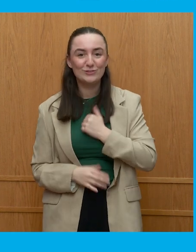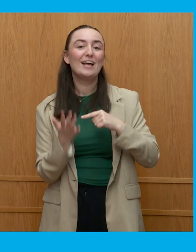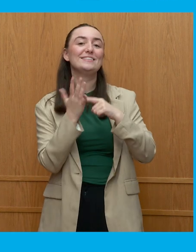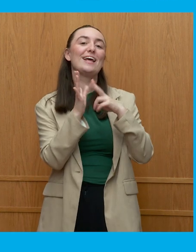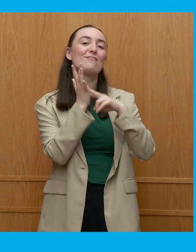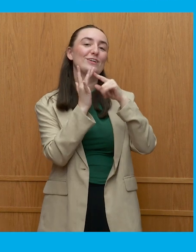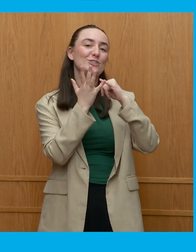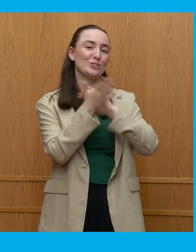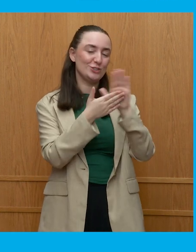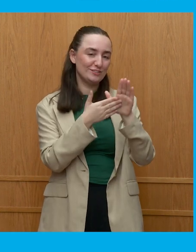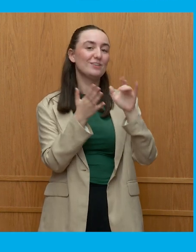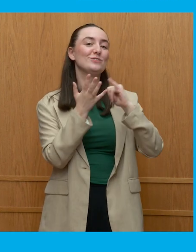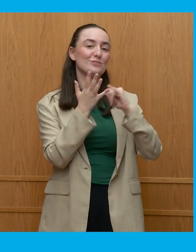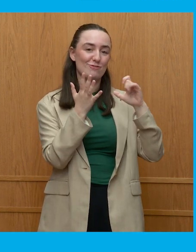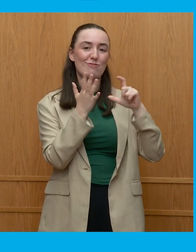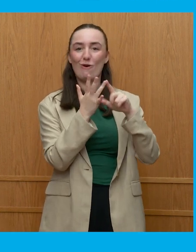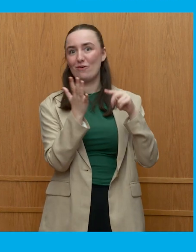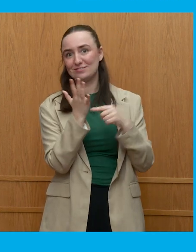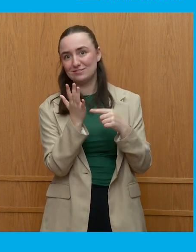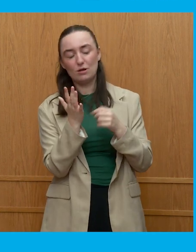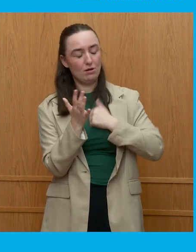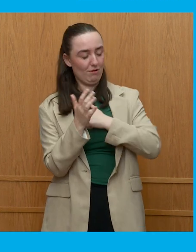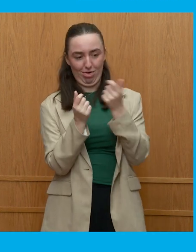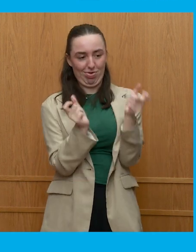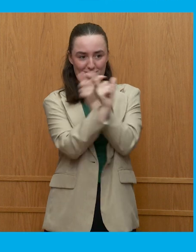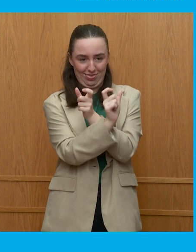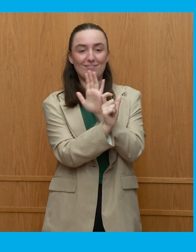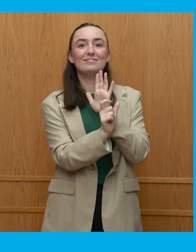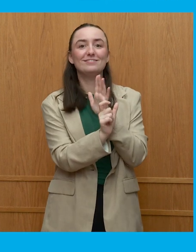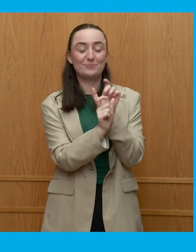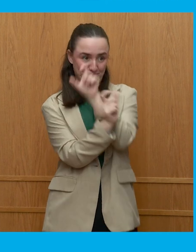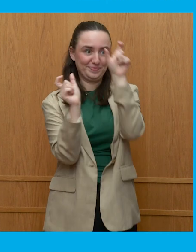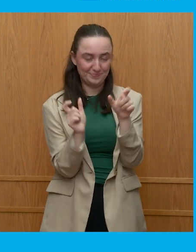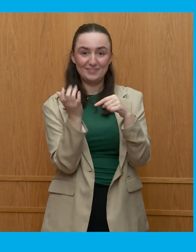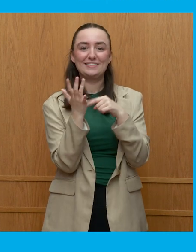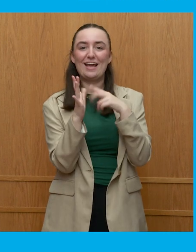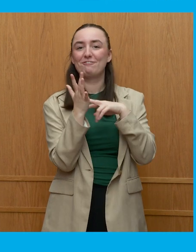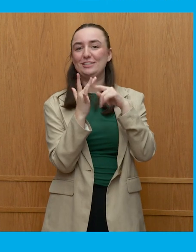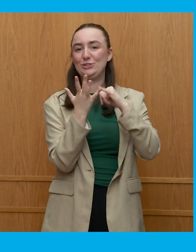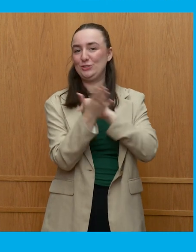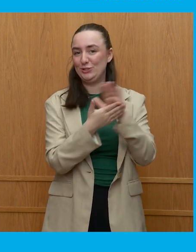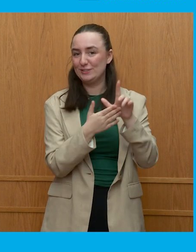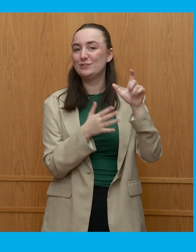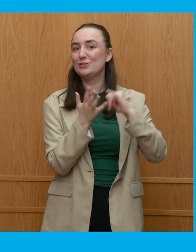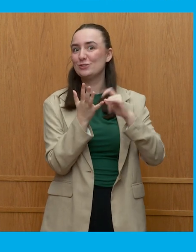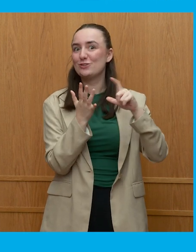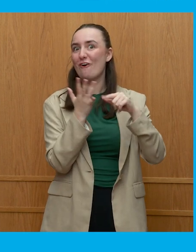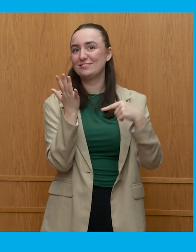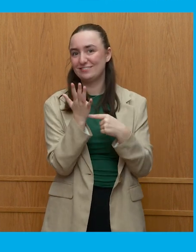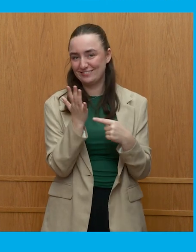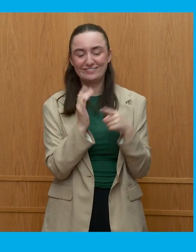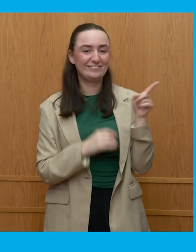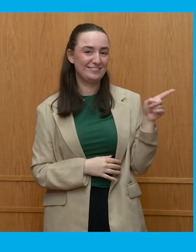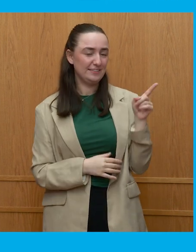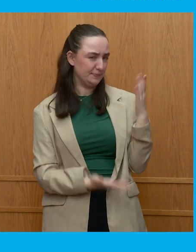Tavish Scott. So, I thought I got it. Apologies. I think there's Tavish Scott. Great apologies. Tavish is